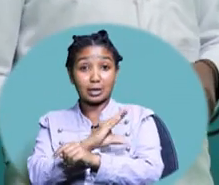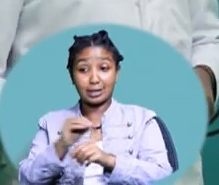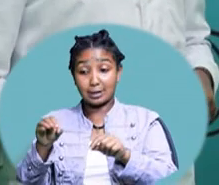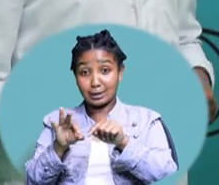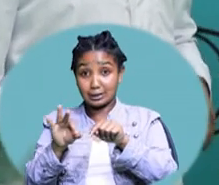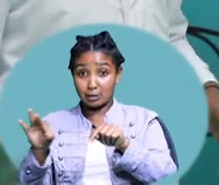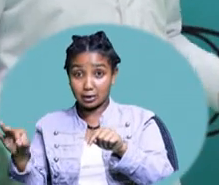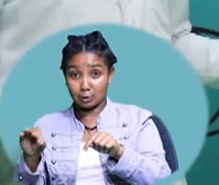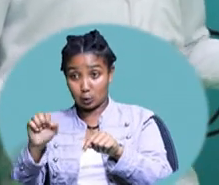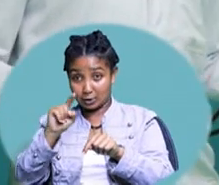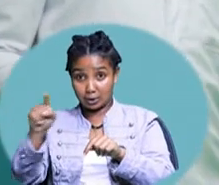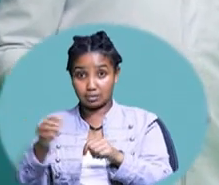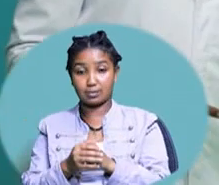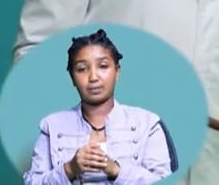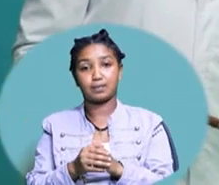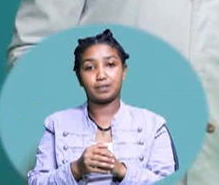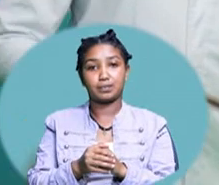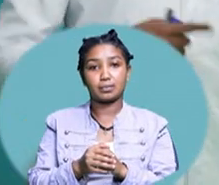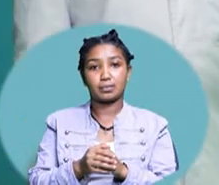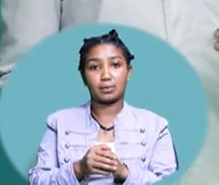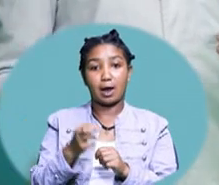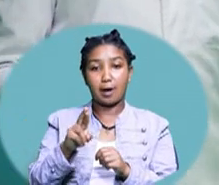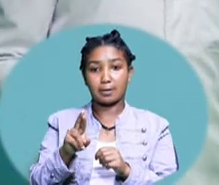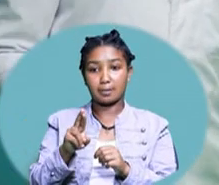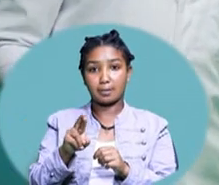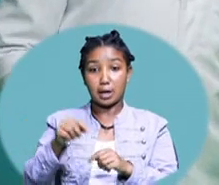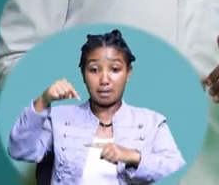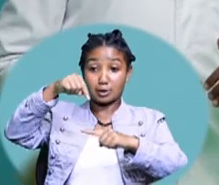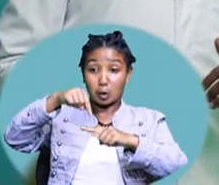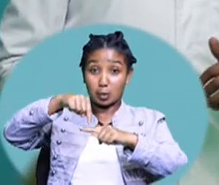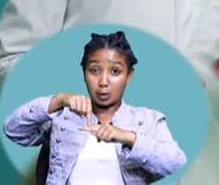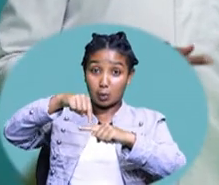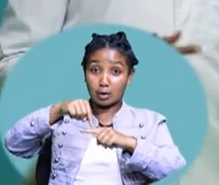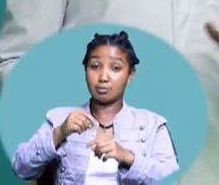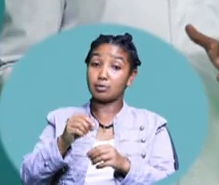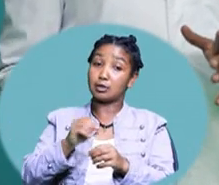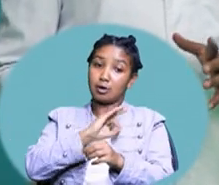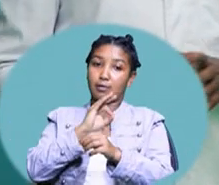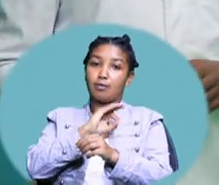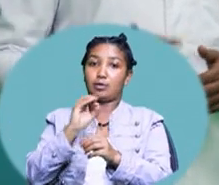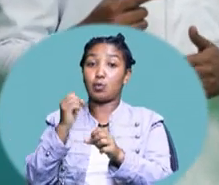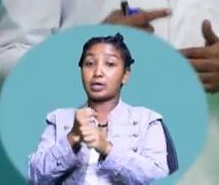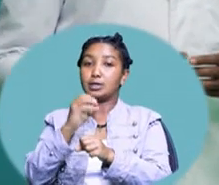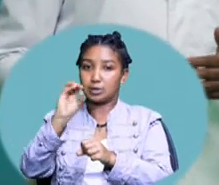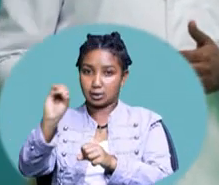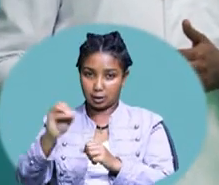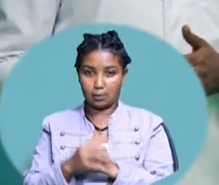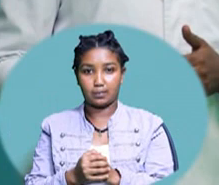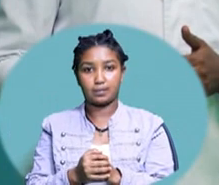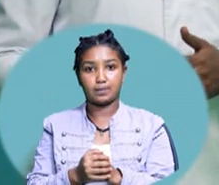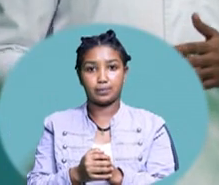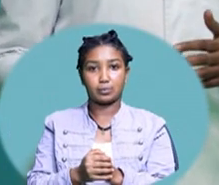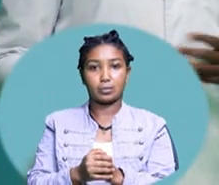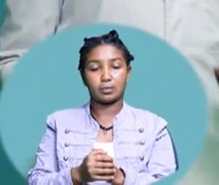opposite in direction. When force and displacement, we have already mentioned that, force and displacement are perpendicular to